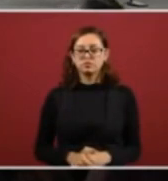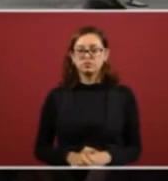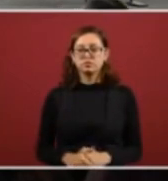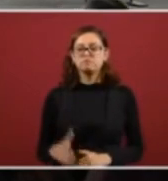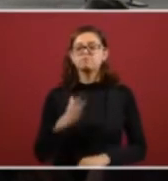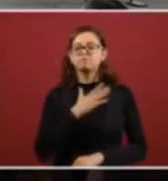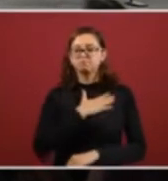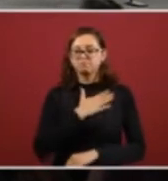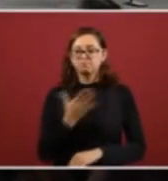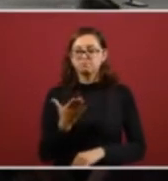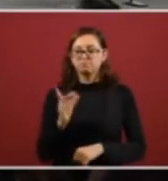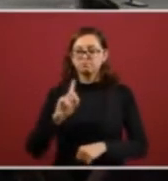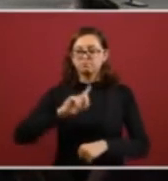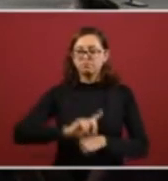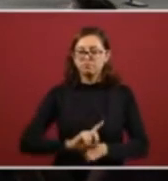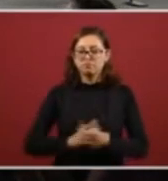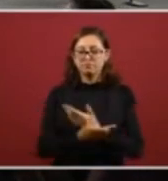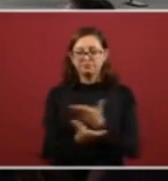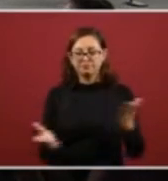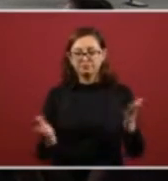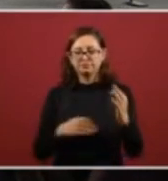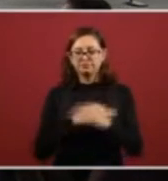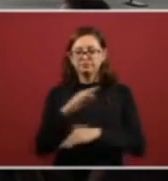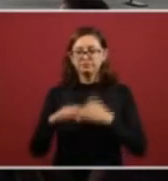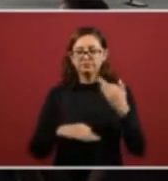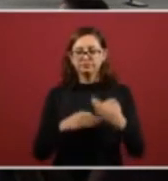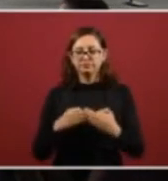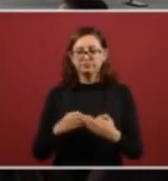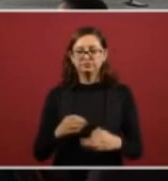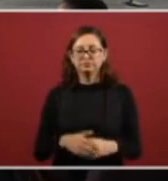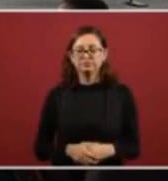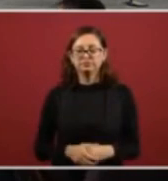Very well. And hello, everyone, to all of you.